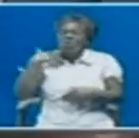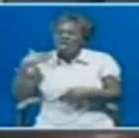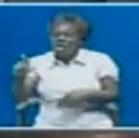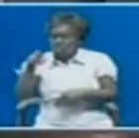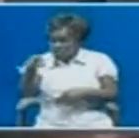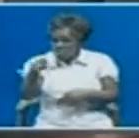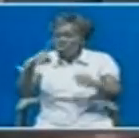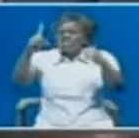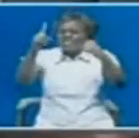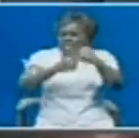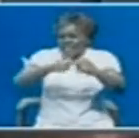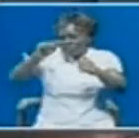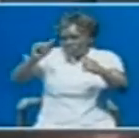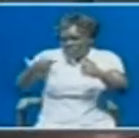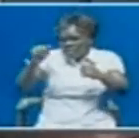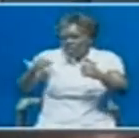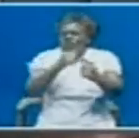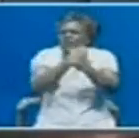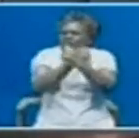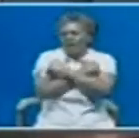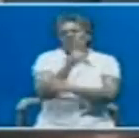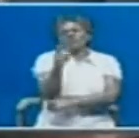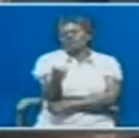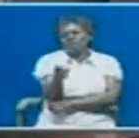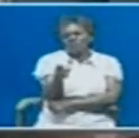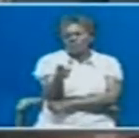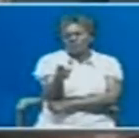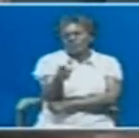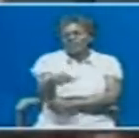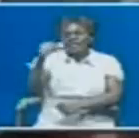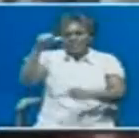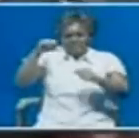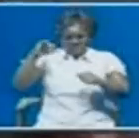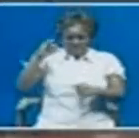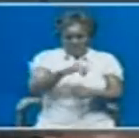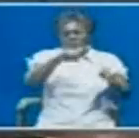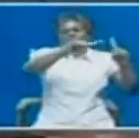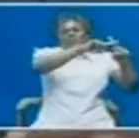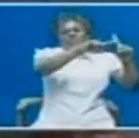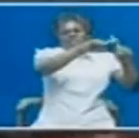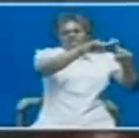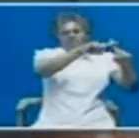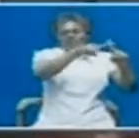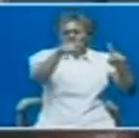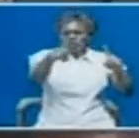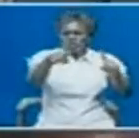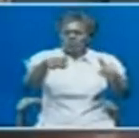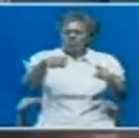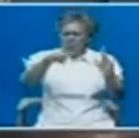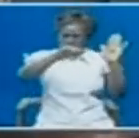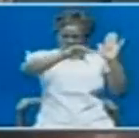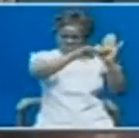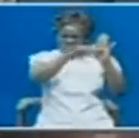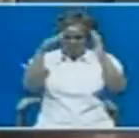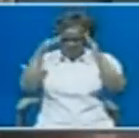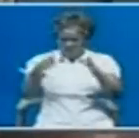billion people in this world. There are people who love you. Yes. And remain on the positive side. Because if you dwell on the negative, you